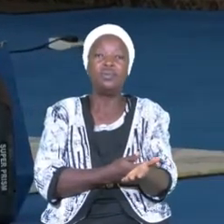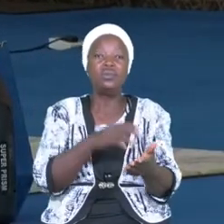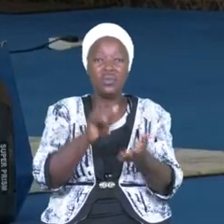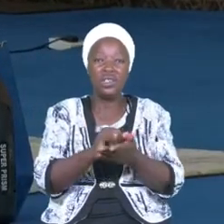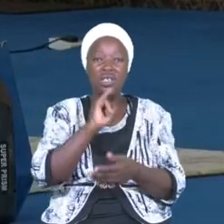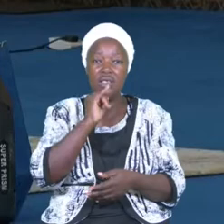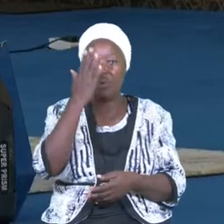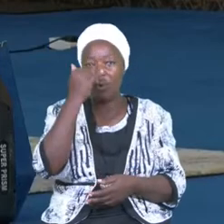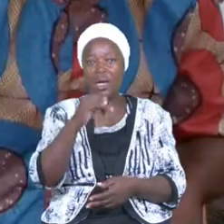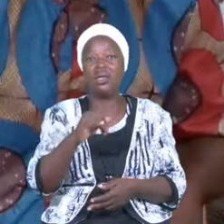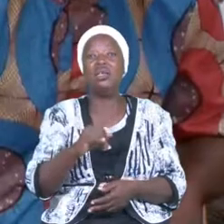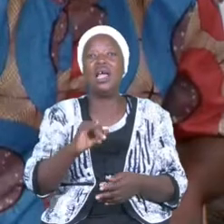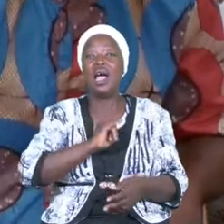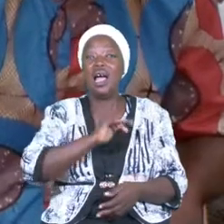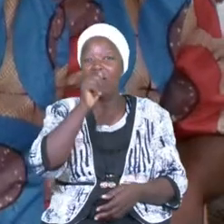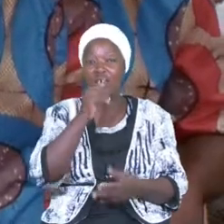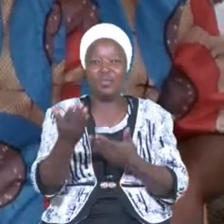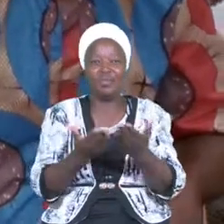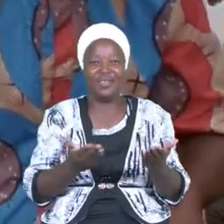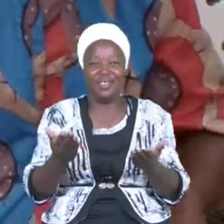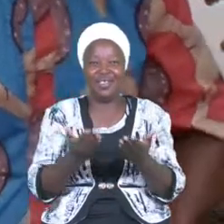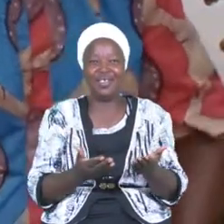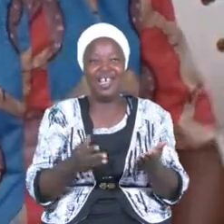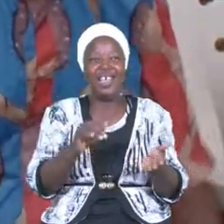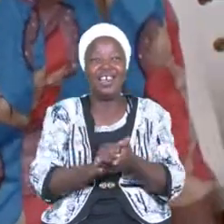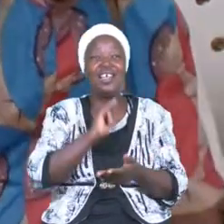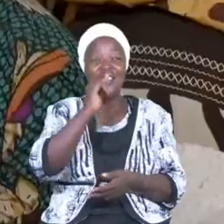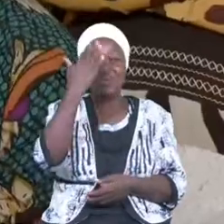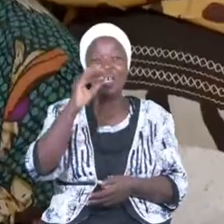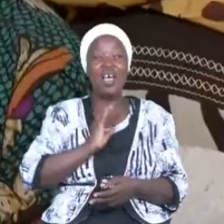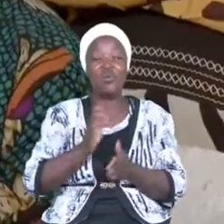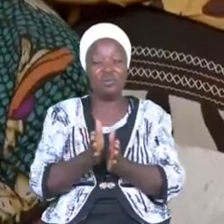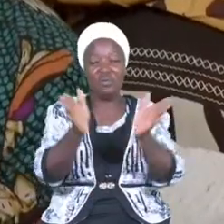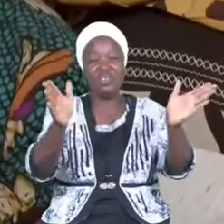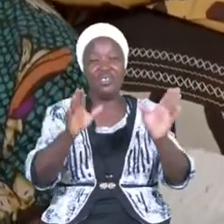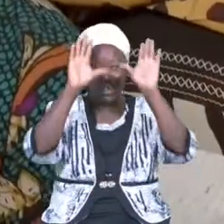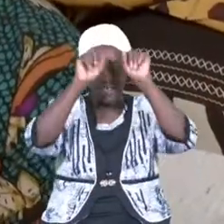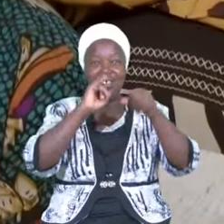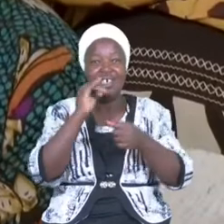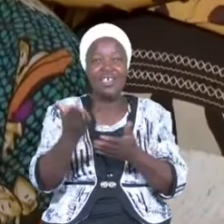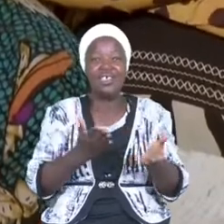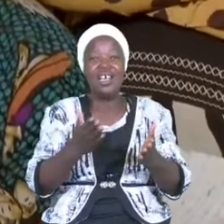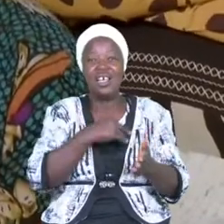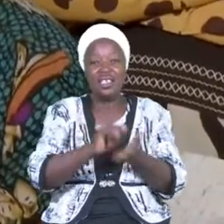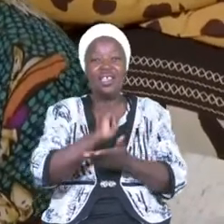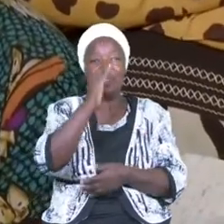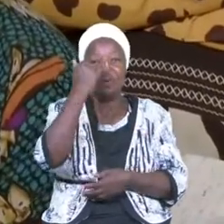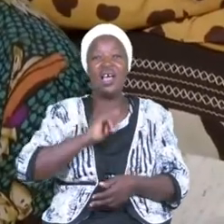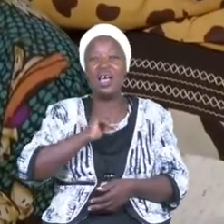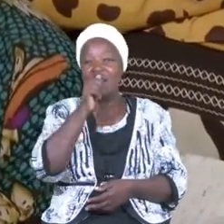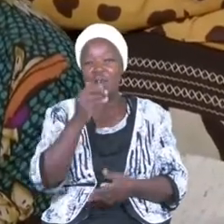I'm here. I said, that's why I'm here. You know,